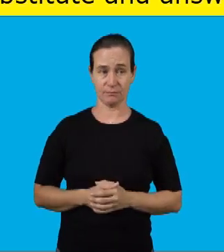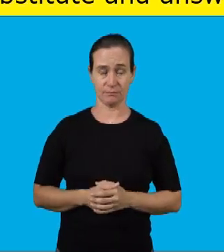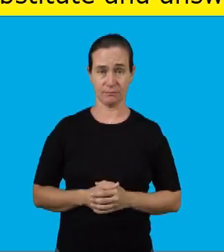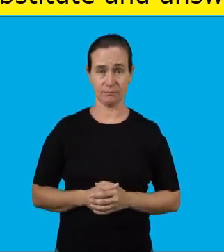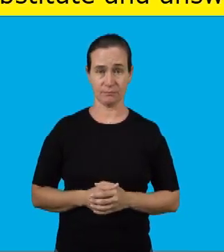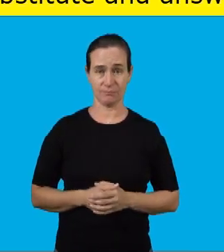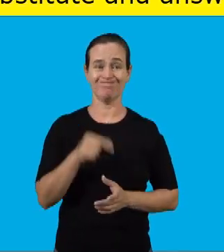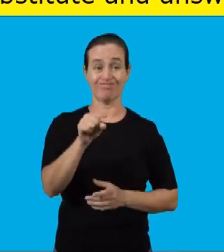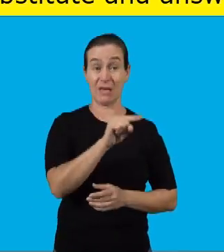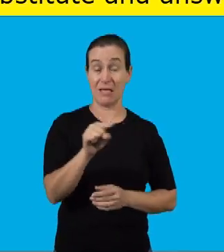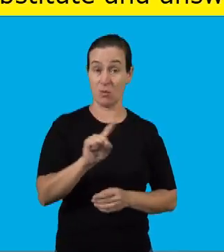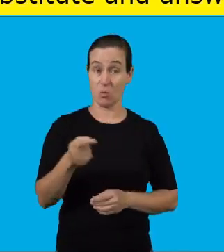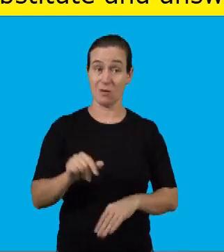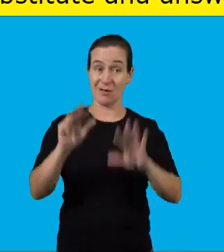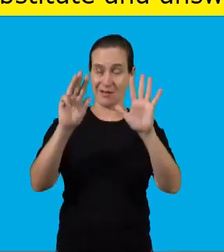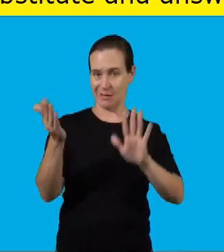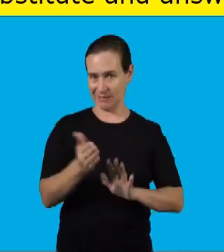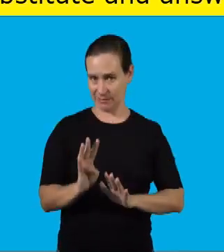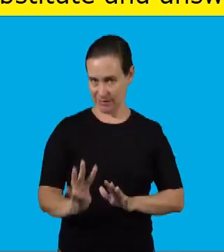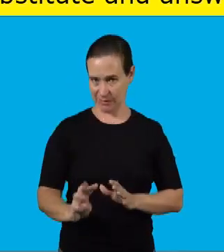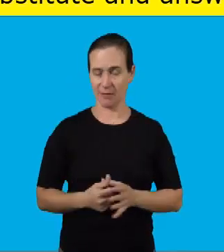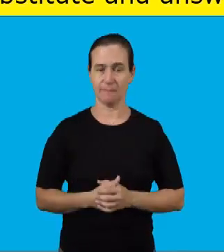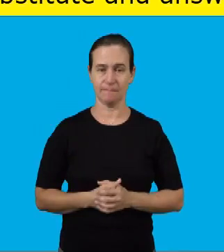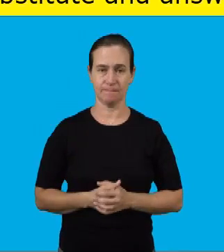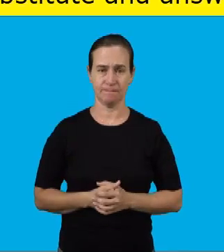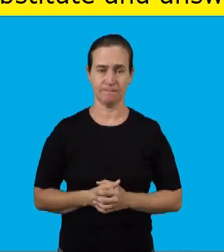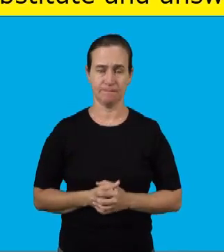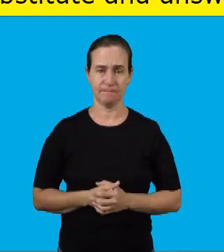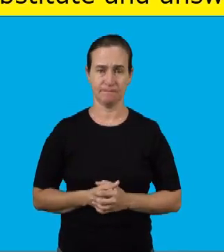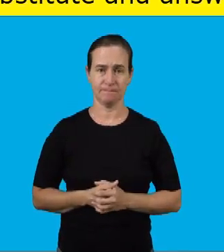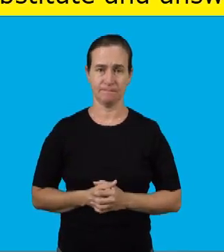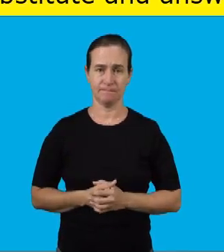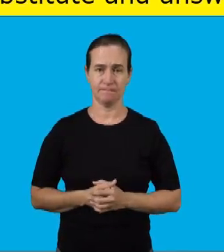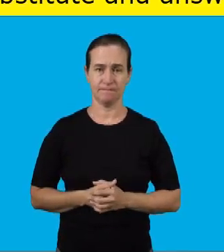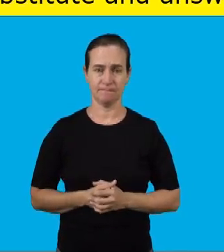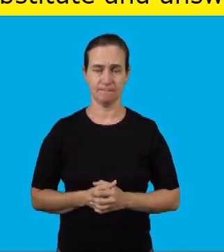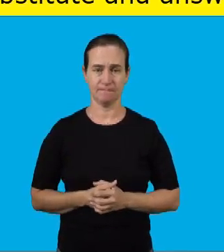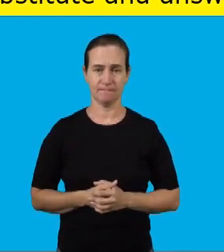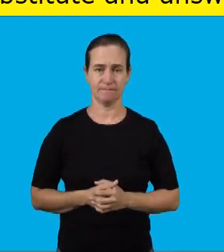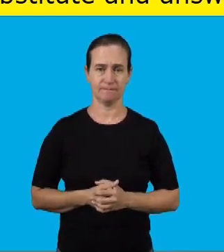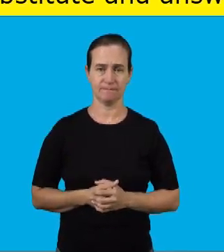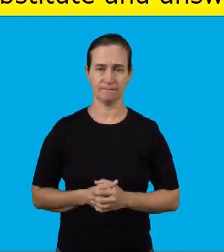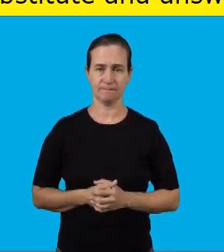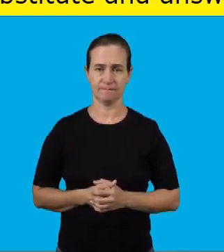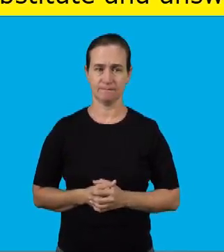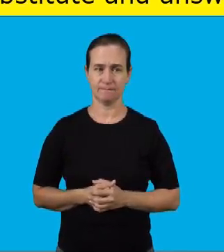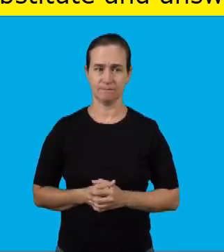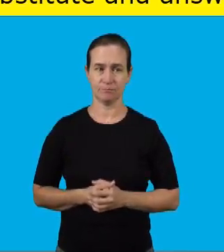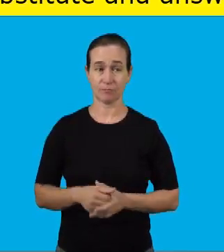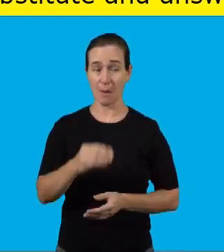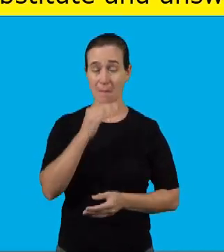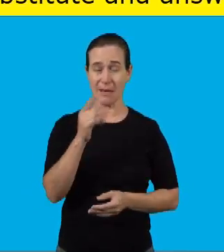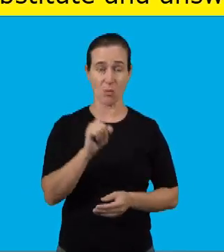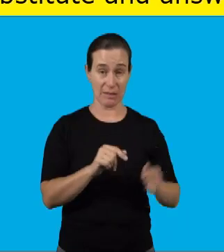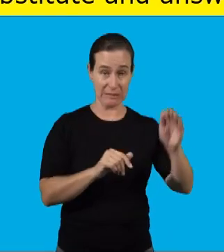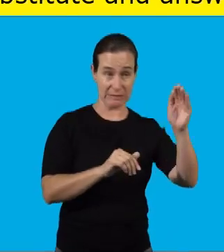r, and that is equals to 9 divided by 4. So how are we going to multiply that? That means we are going to